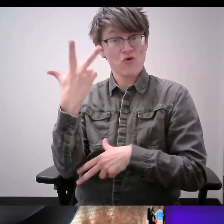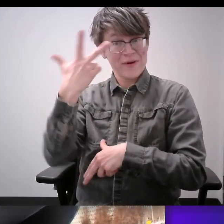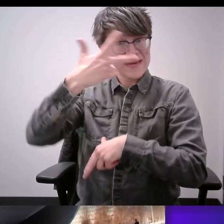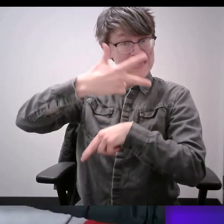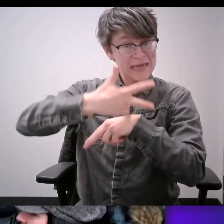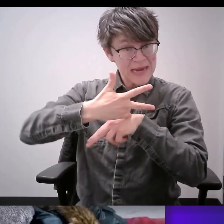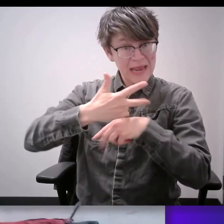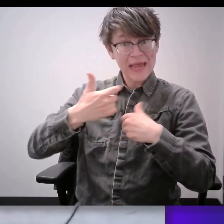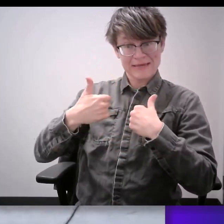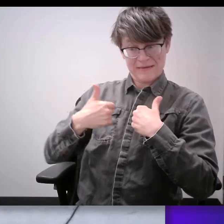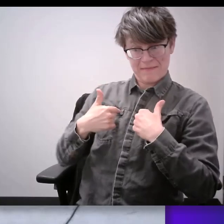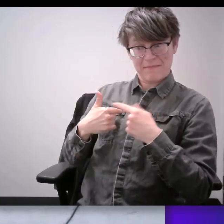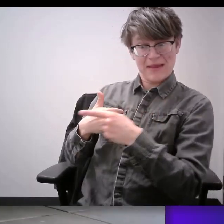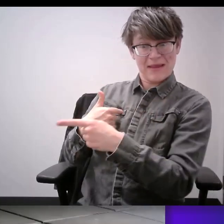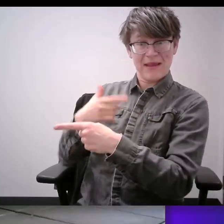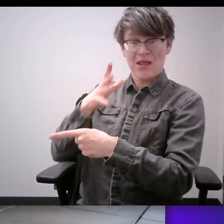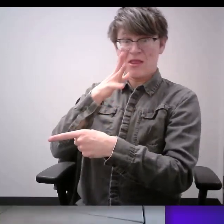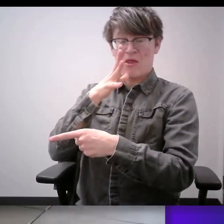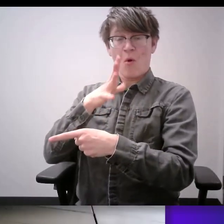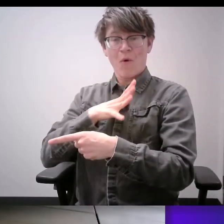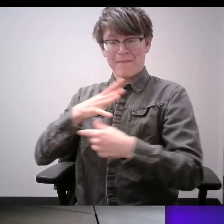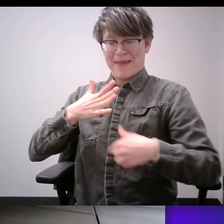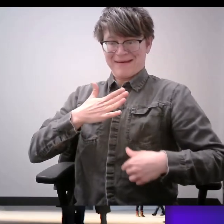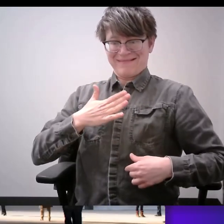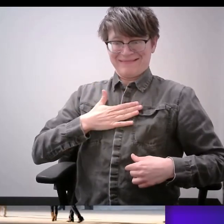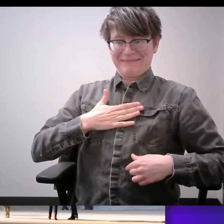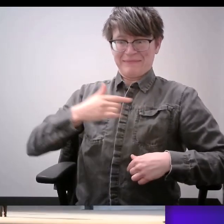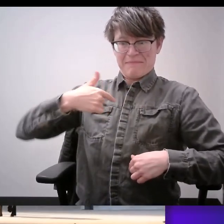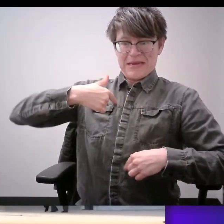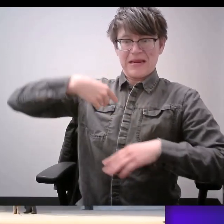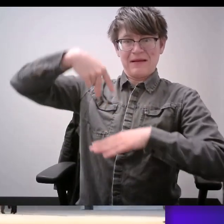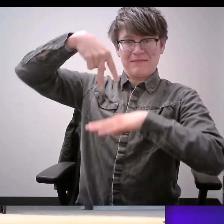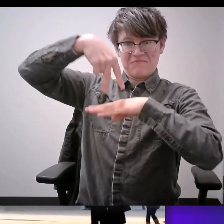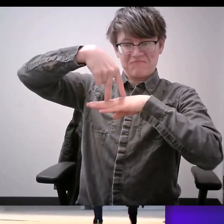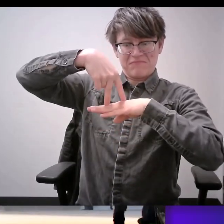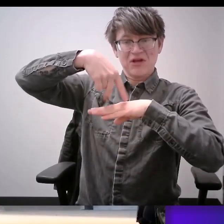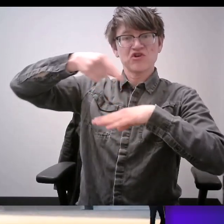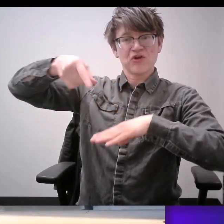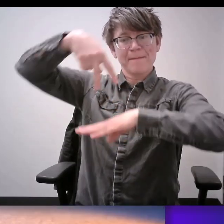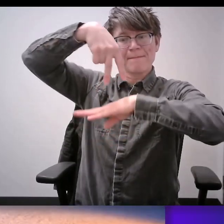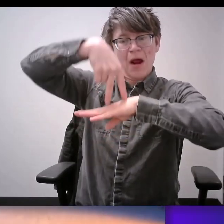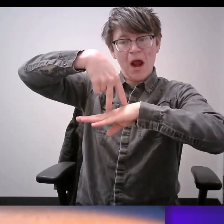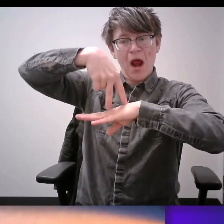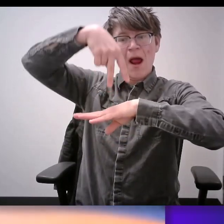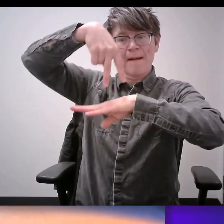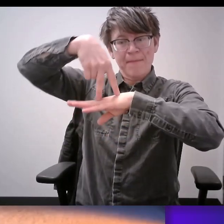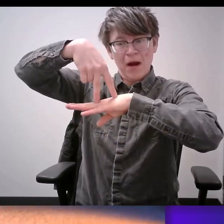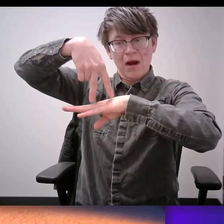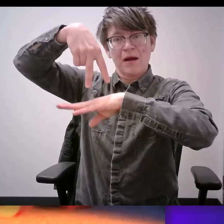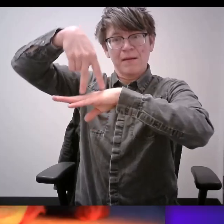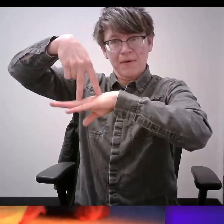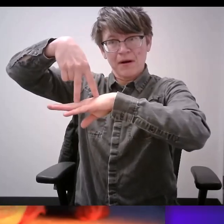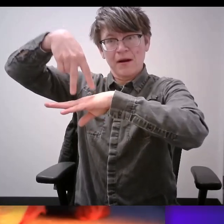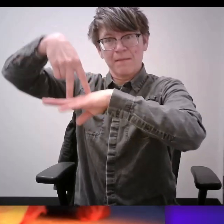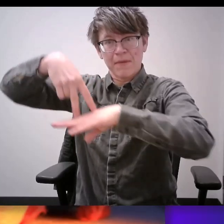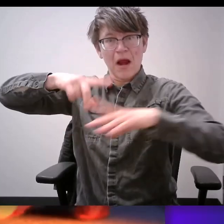of Haley standing on my back, moving 1 inch at a time in sub-freezing weather in Chicago. It